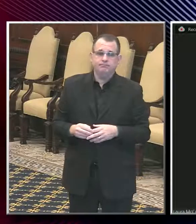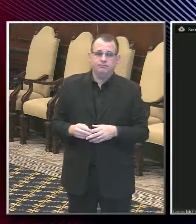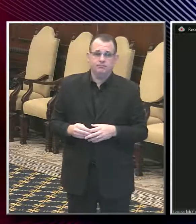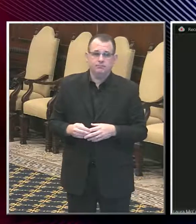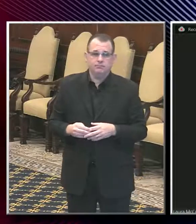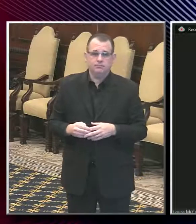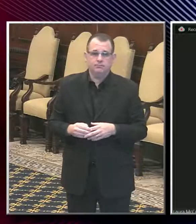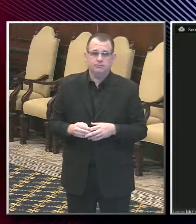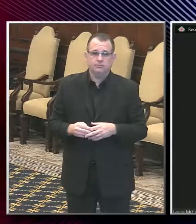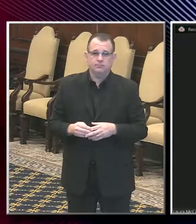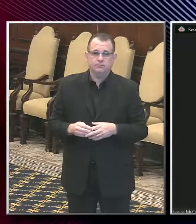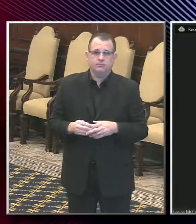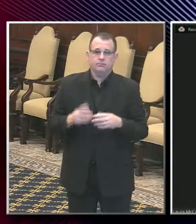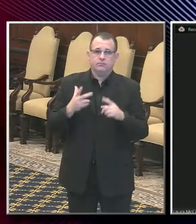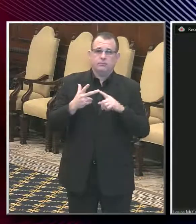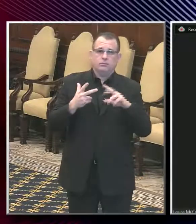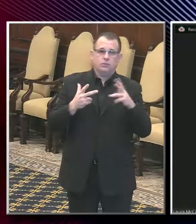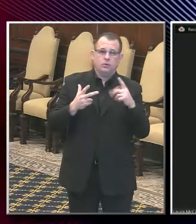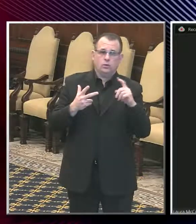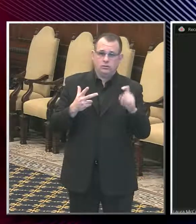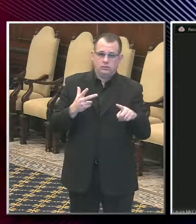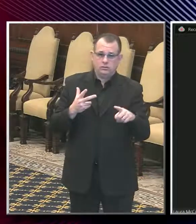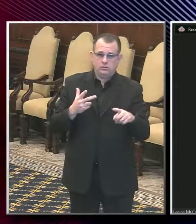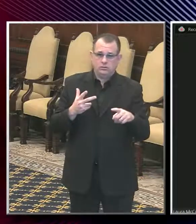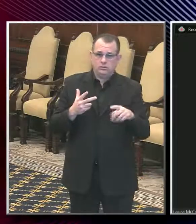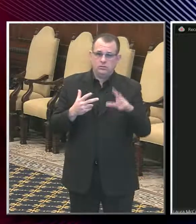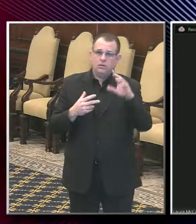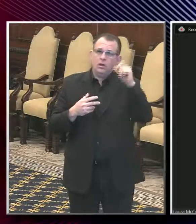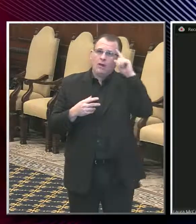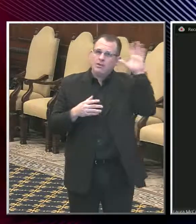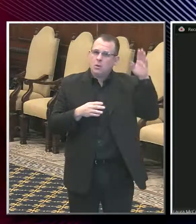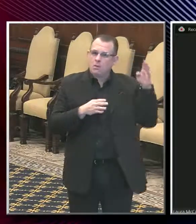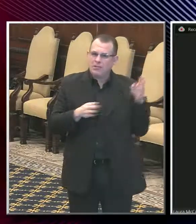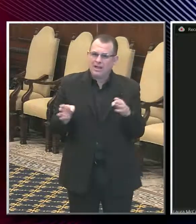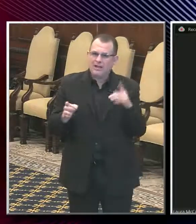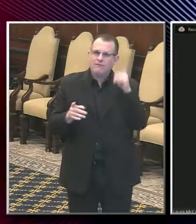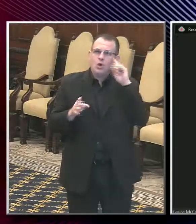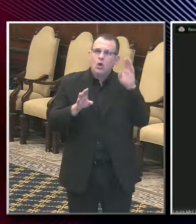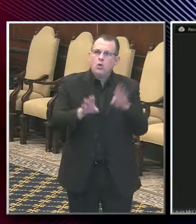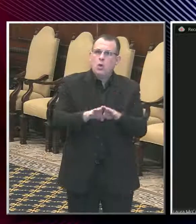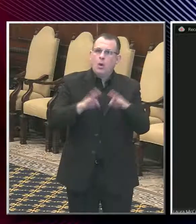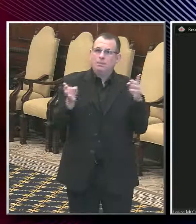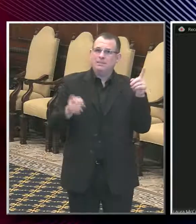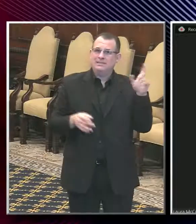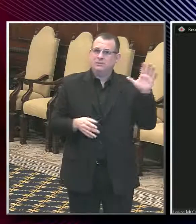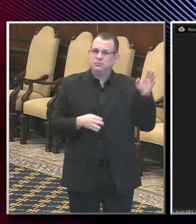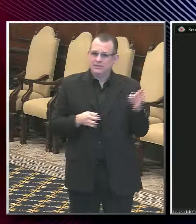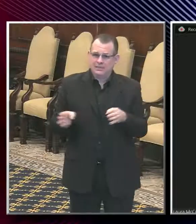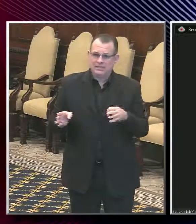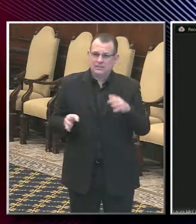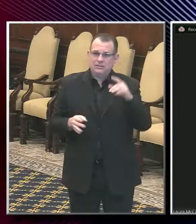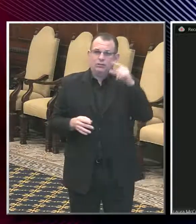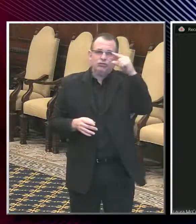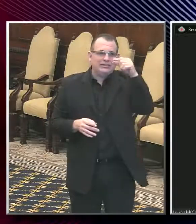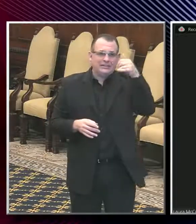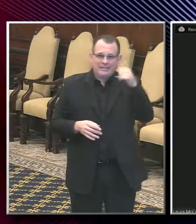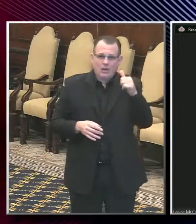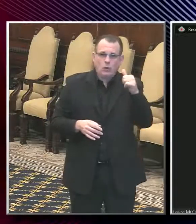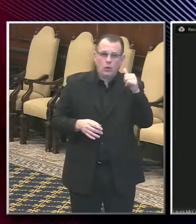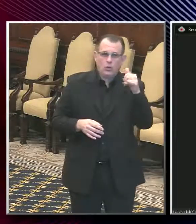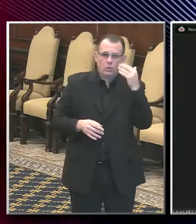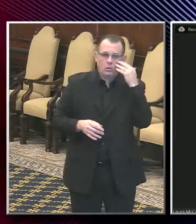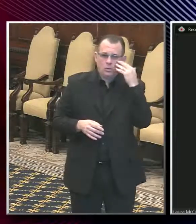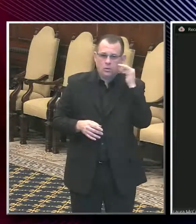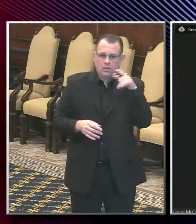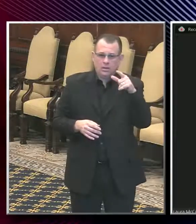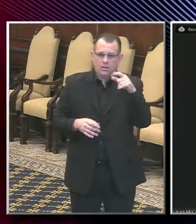Okay. And as far as the governor's plan for reopening and the green, yellow, red categories